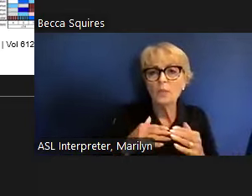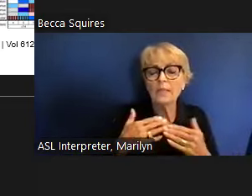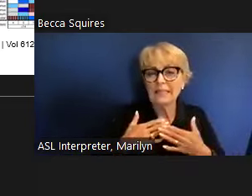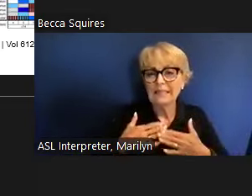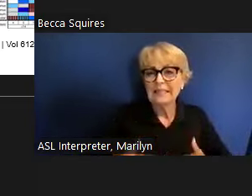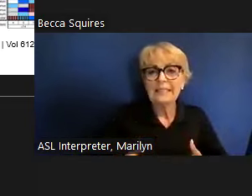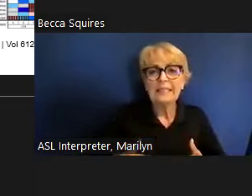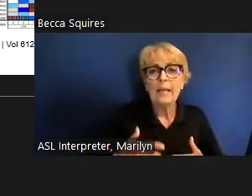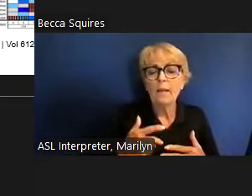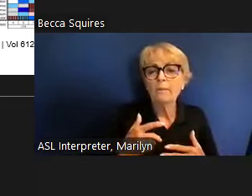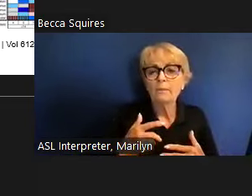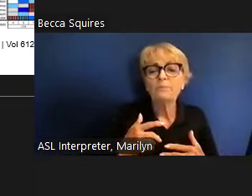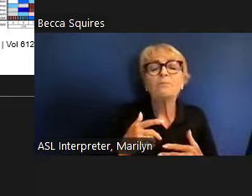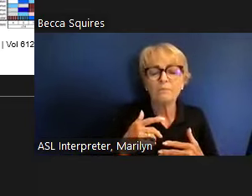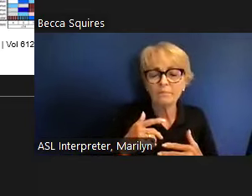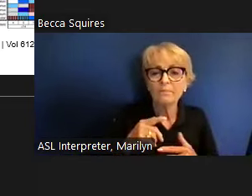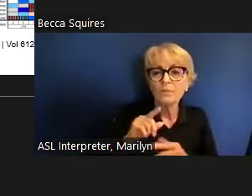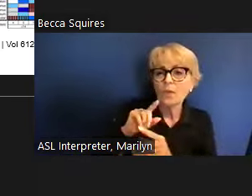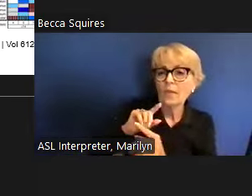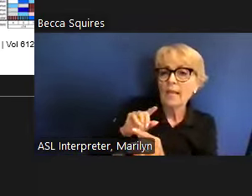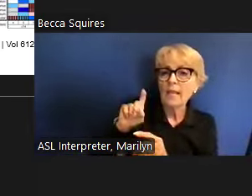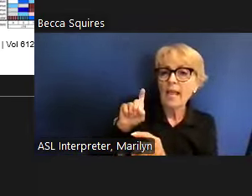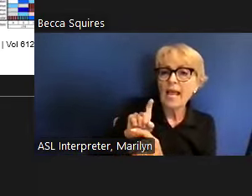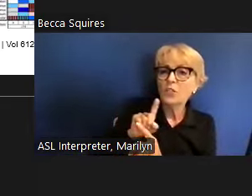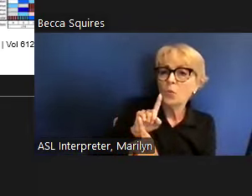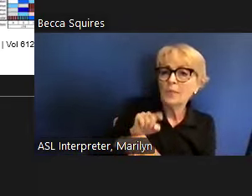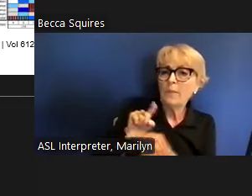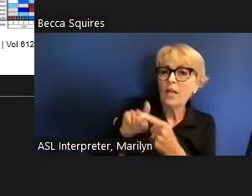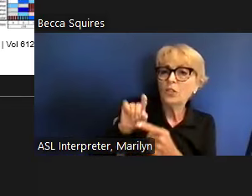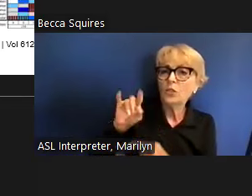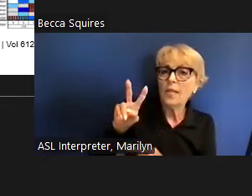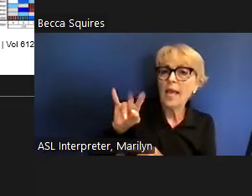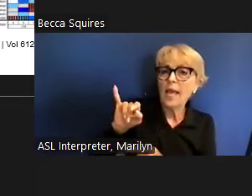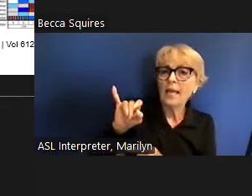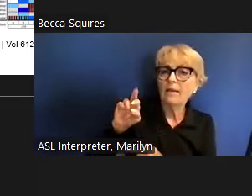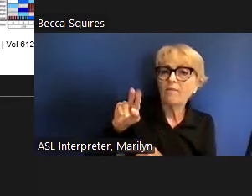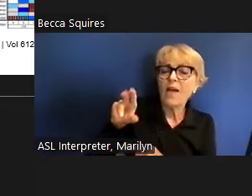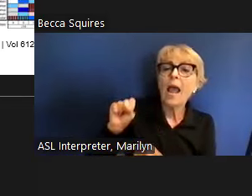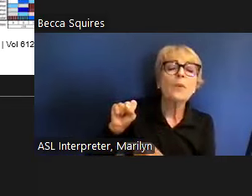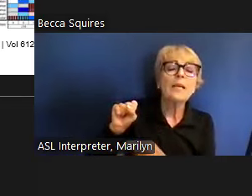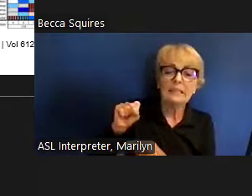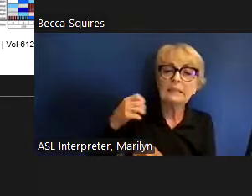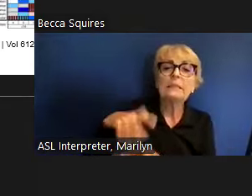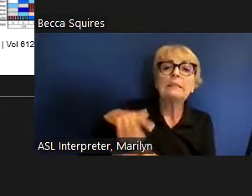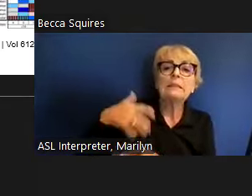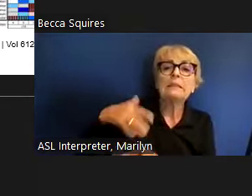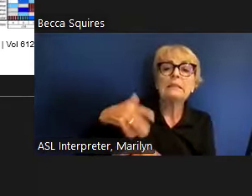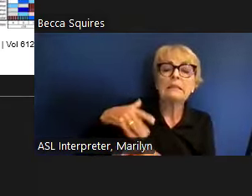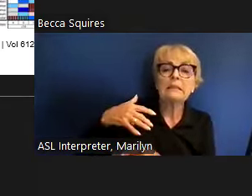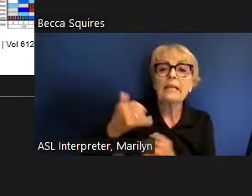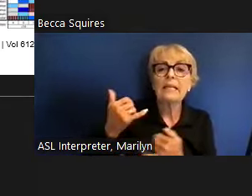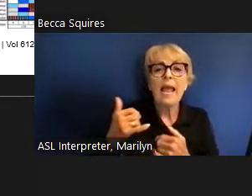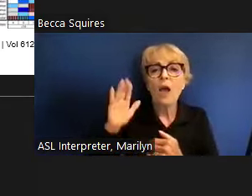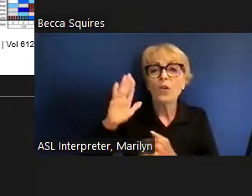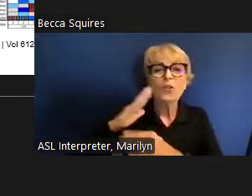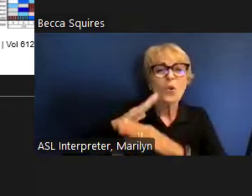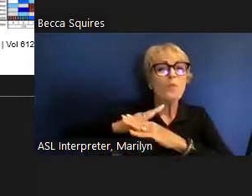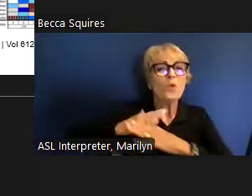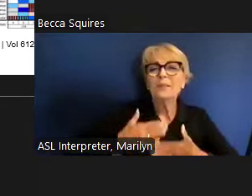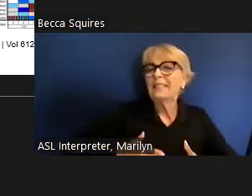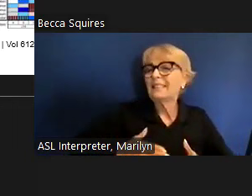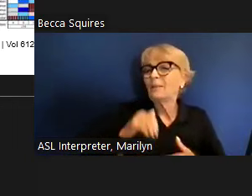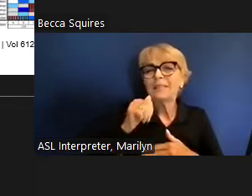pushed to respond to the virus, and it kind of pushed it over the cliff, and now your immune system's not working normally. It's